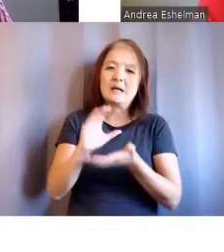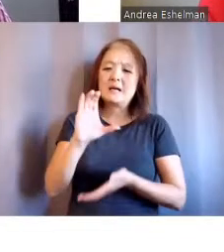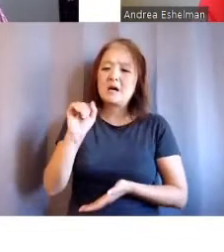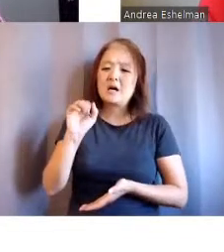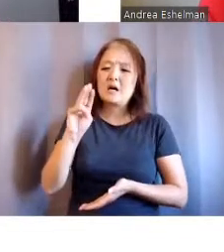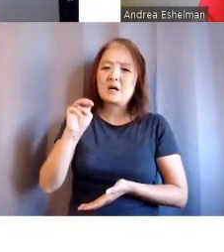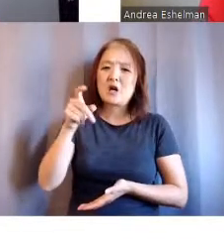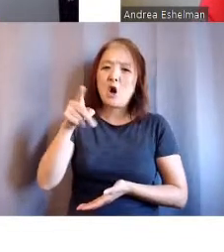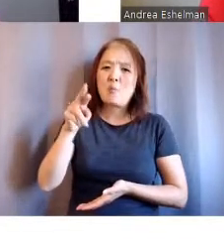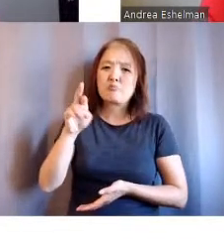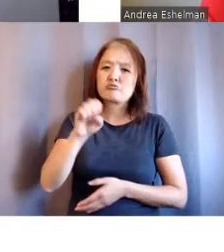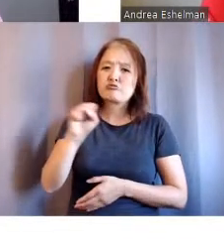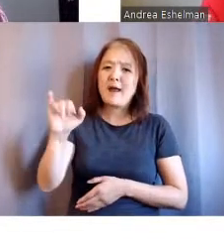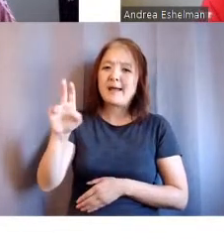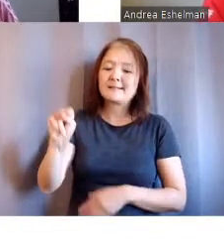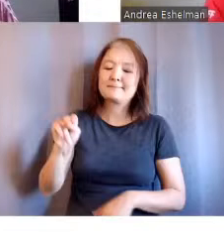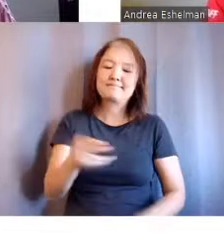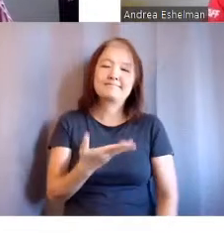Corey, would you like to answer that?